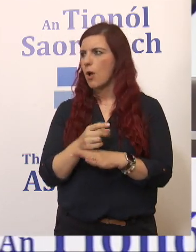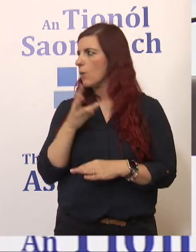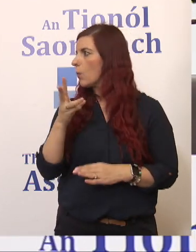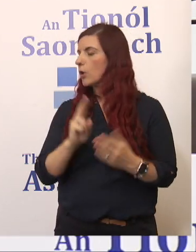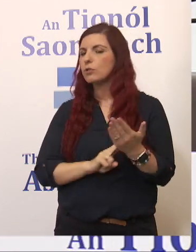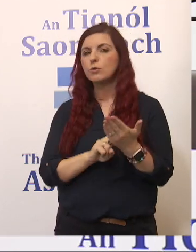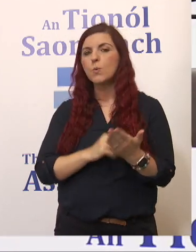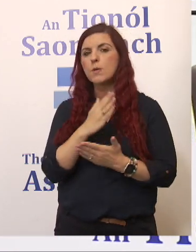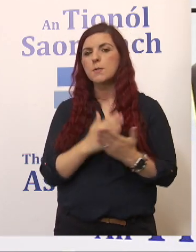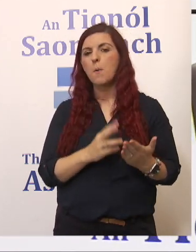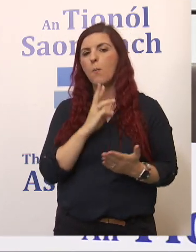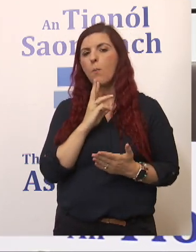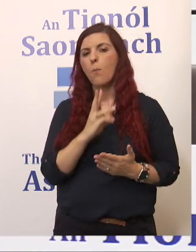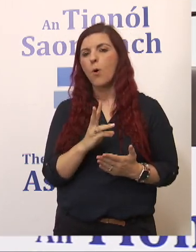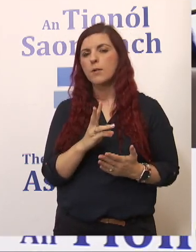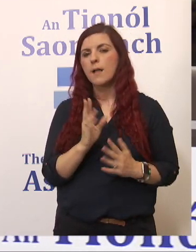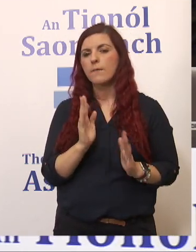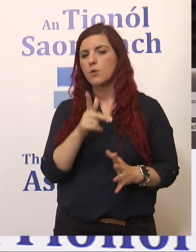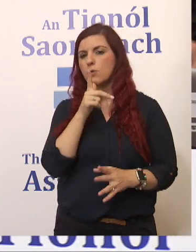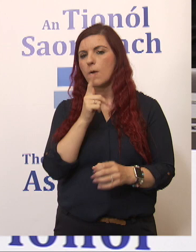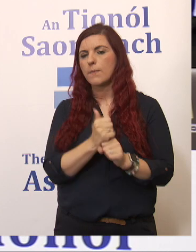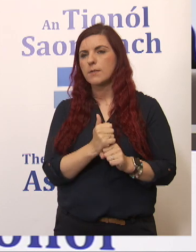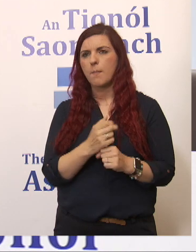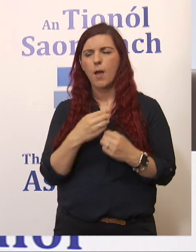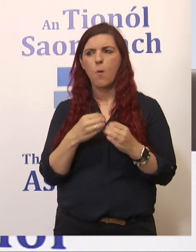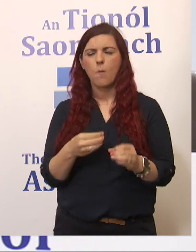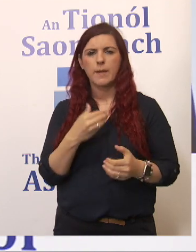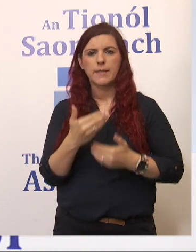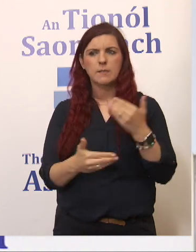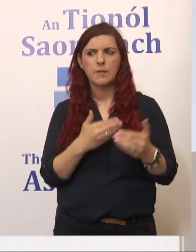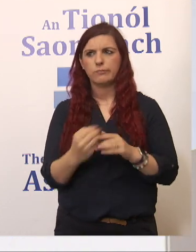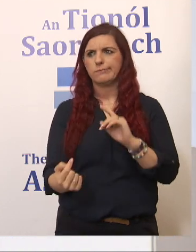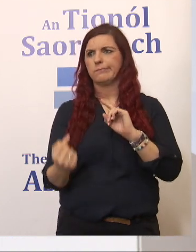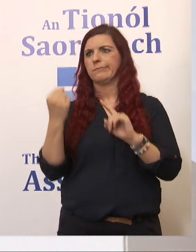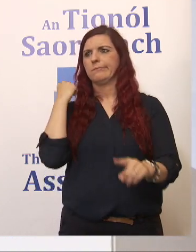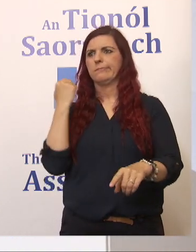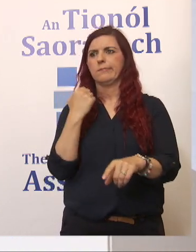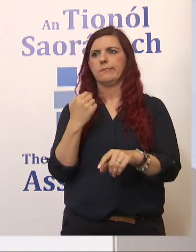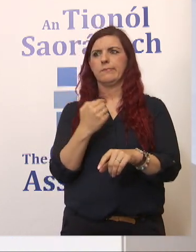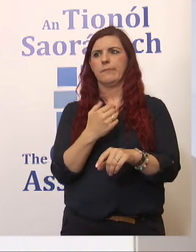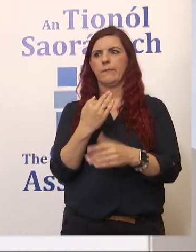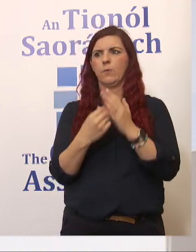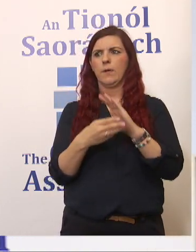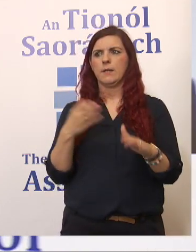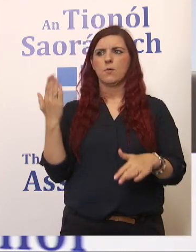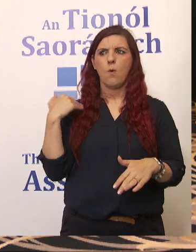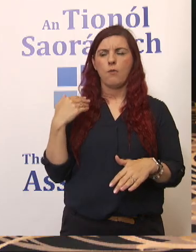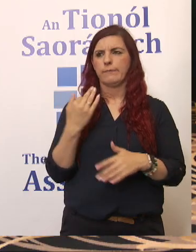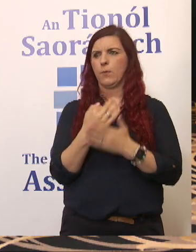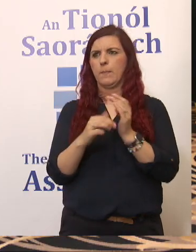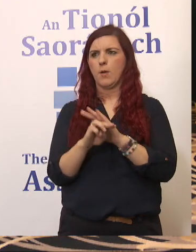some words that I spoke in the opening address a number of weeks ago, a number of months ago at this